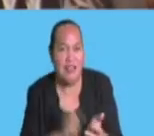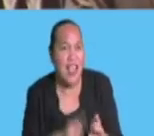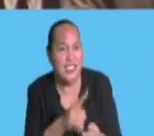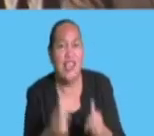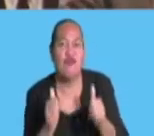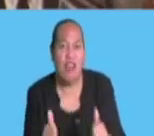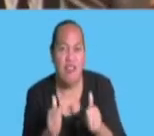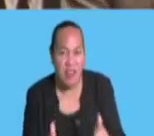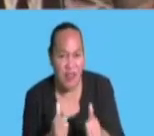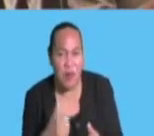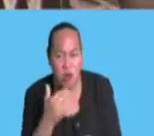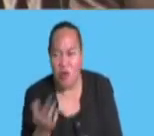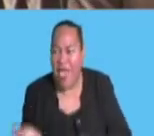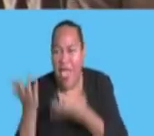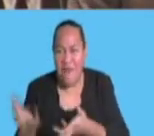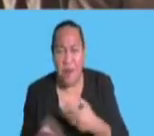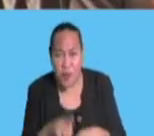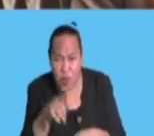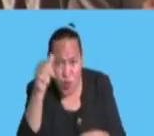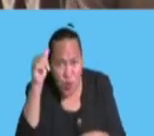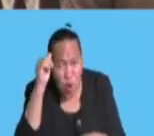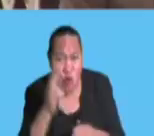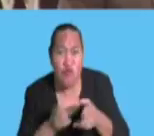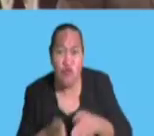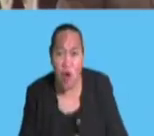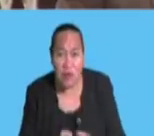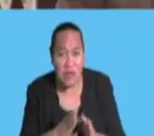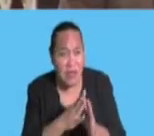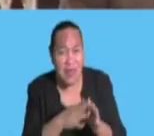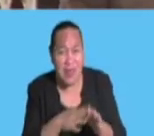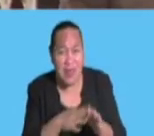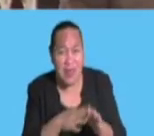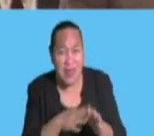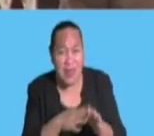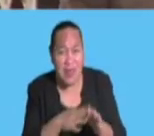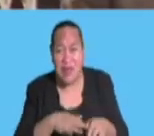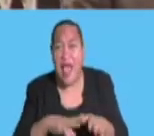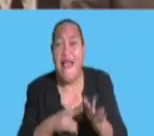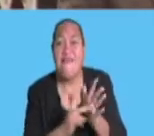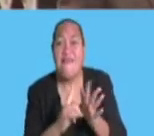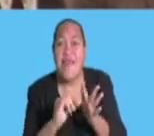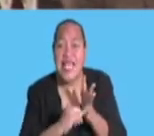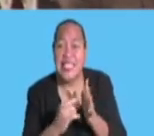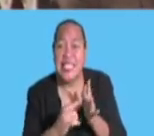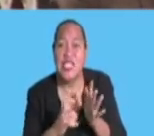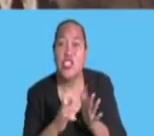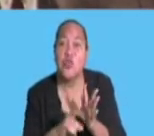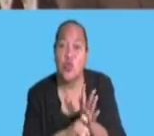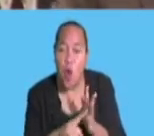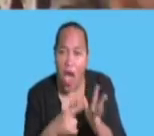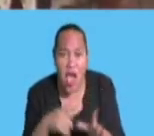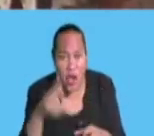have had a lot. Do you know that the road to Vesindrua now is falling apart? Vesindrua now. Do you know why it's falling